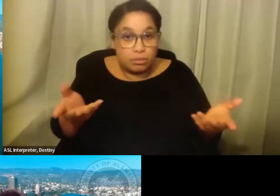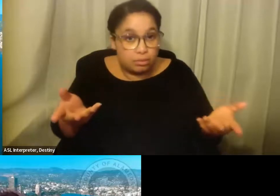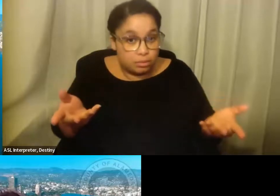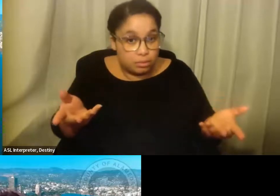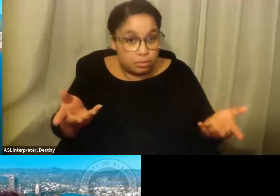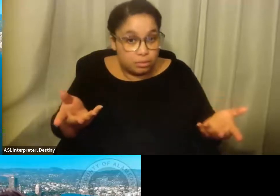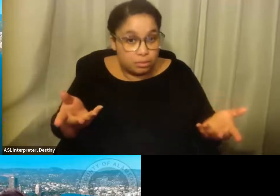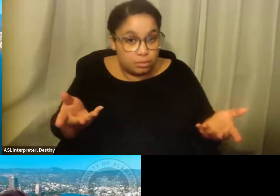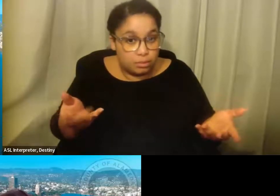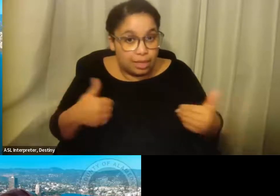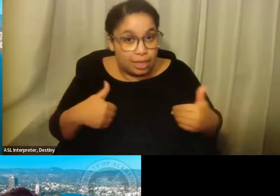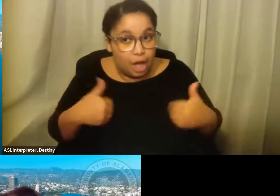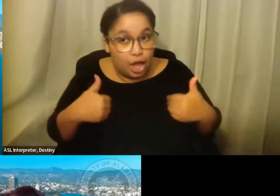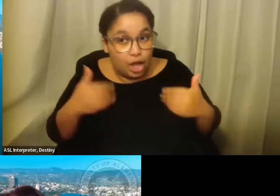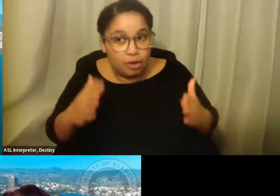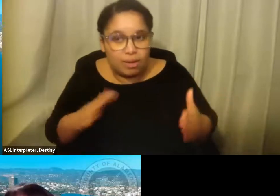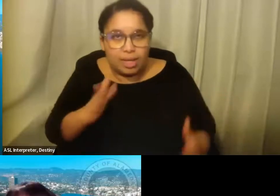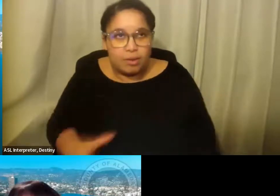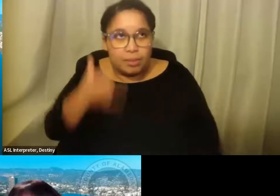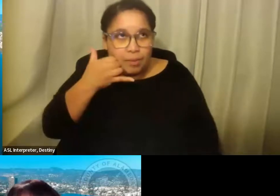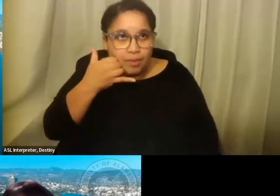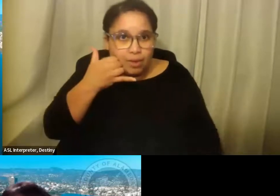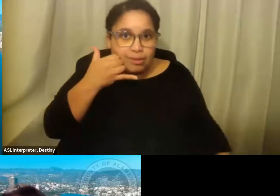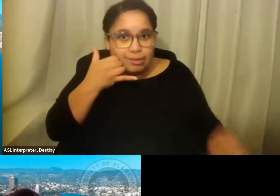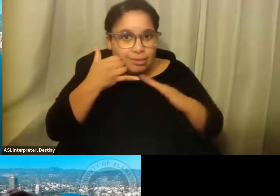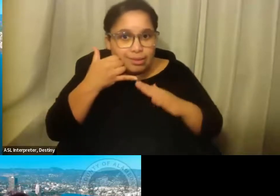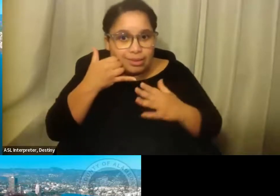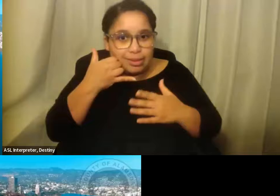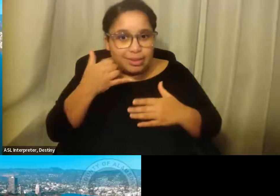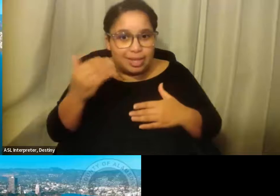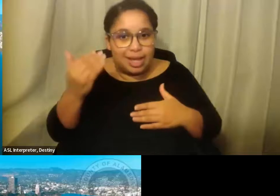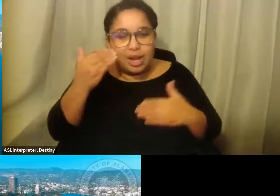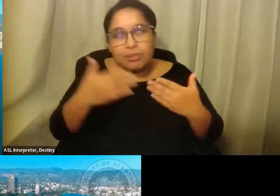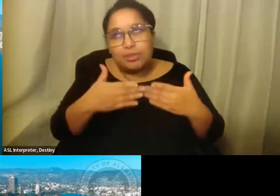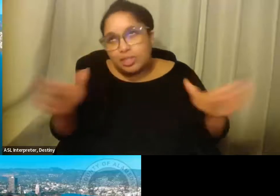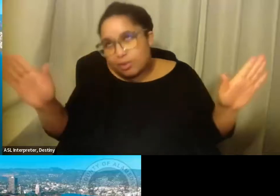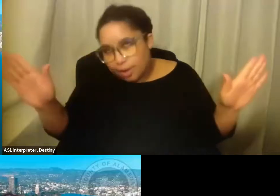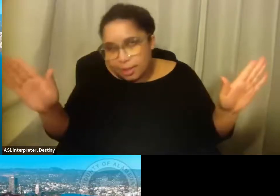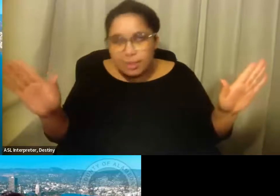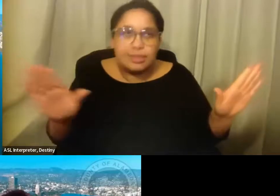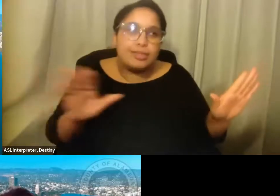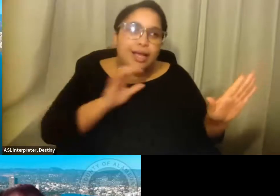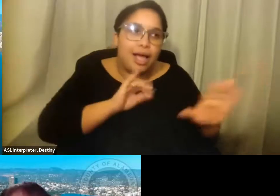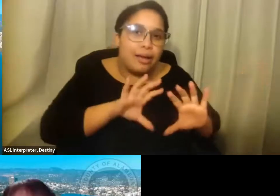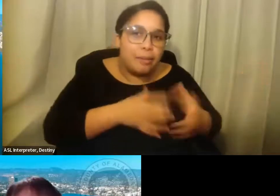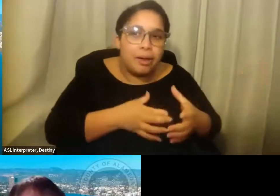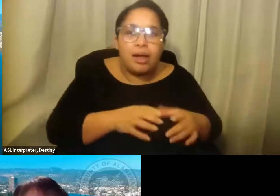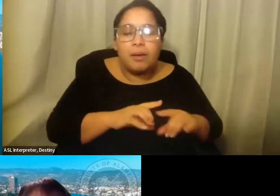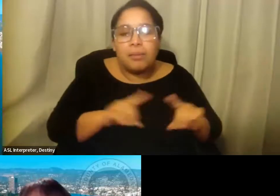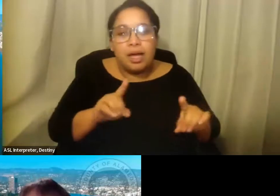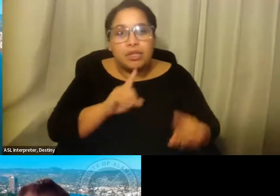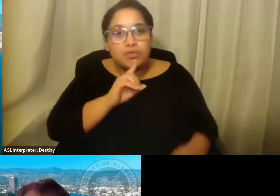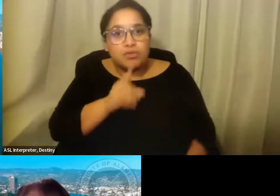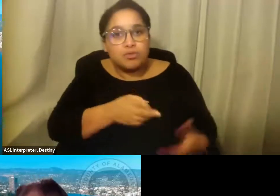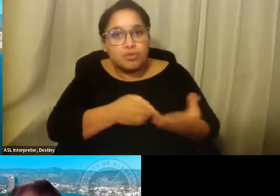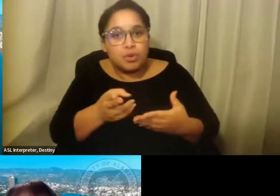that are younger and don't ever want to pick up the phone. And yes, I know I'm generalizing, sorry, but it's true in